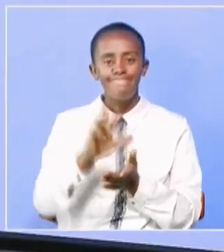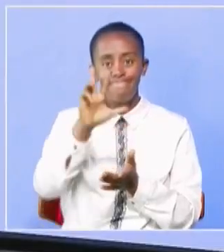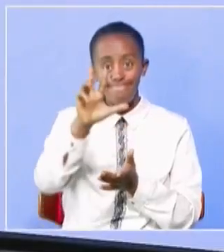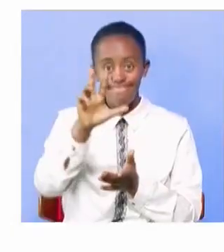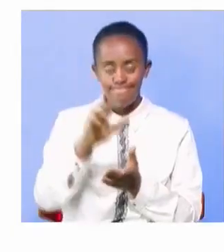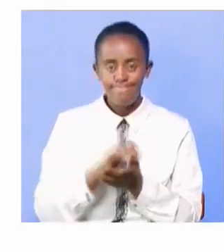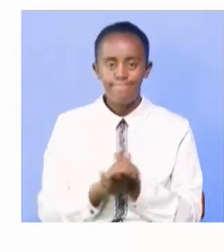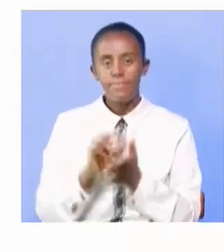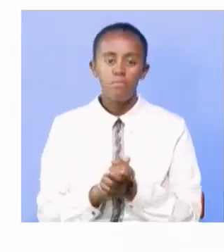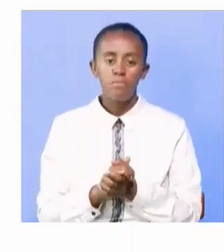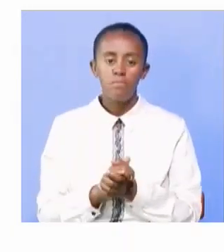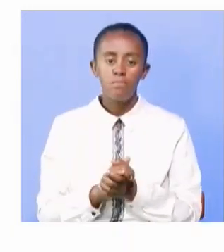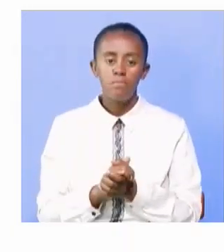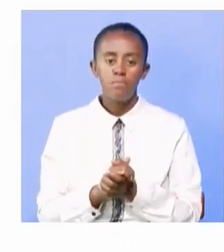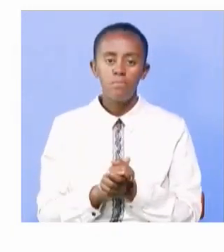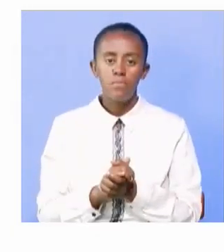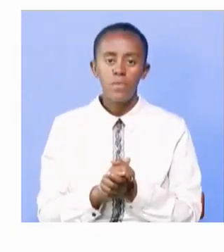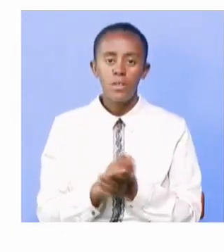Number 3,